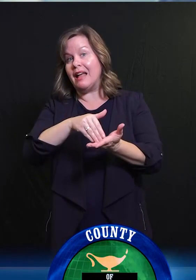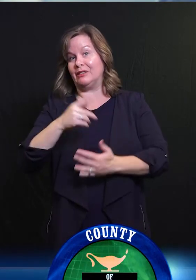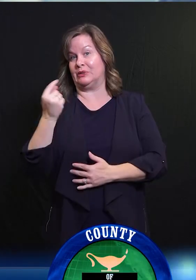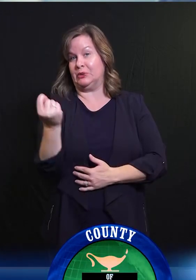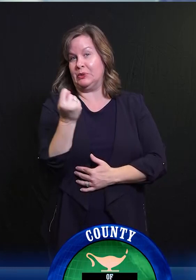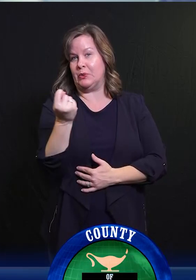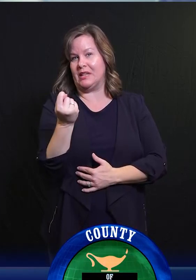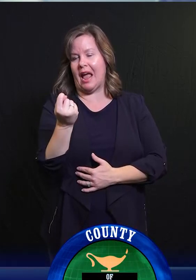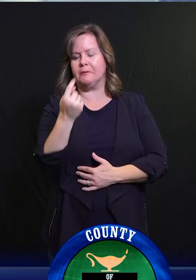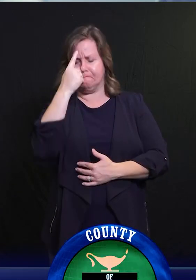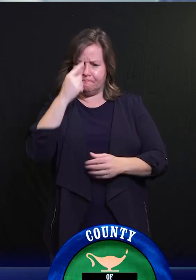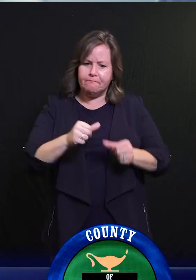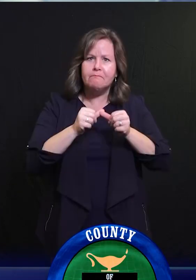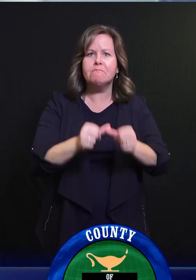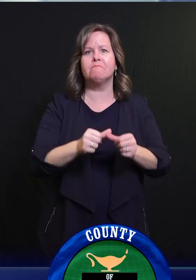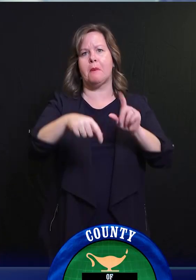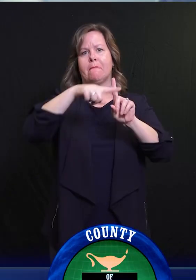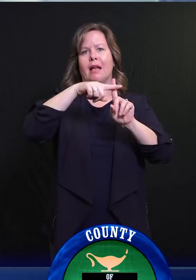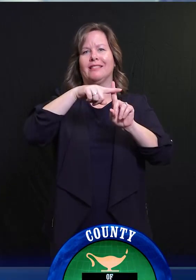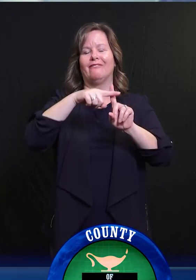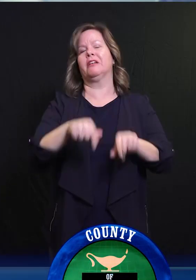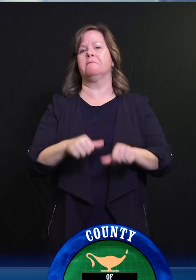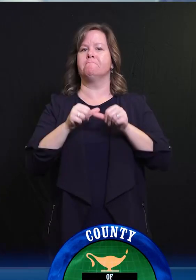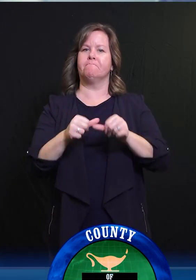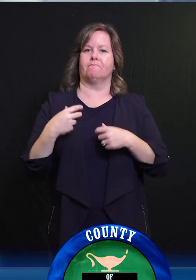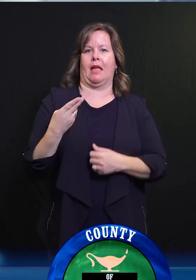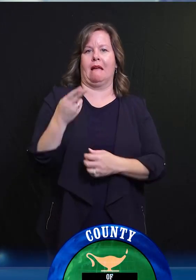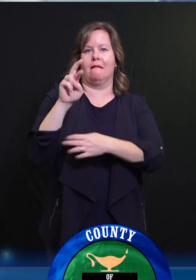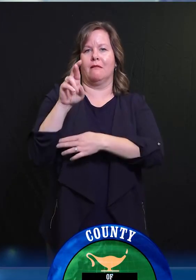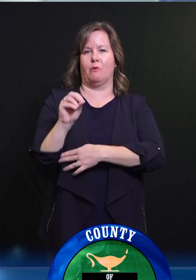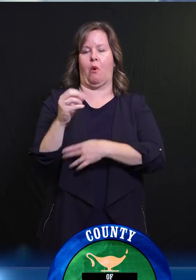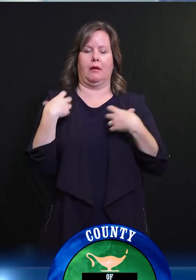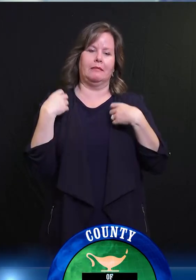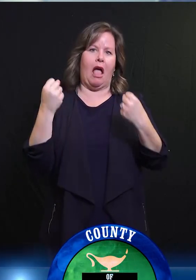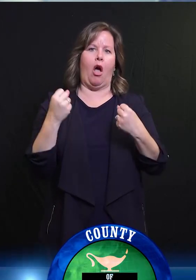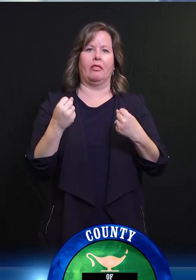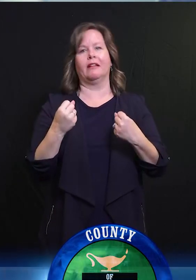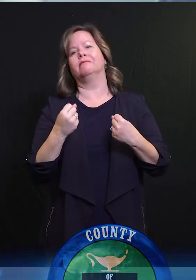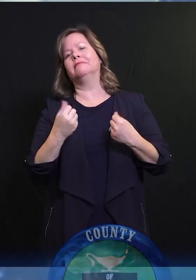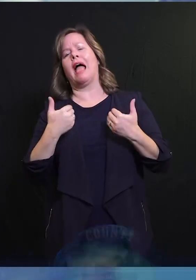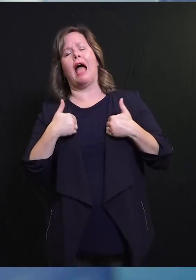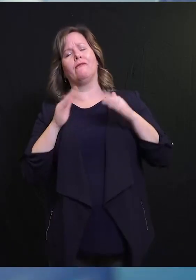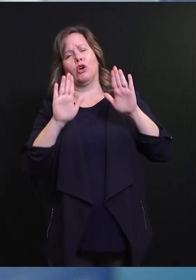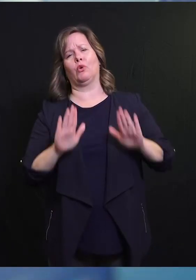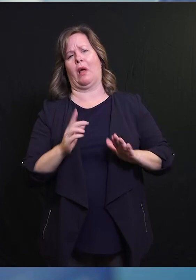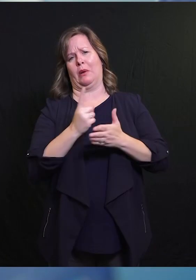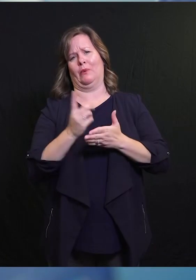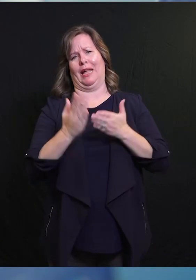positive, stay heroic, and stay healthy. I'm Dr. Adam London with the Kent County Health Department. Have a great weekend.